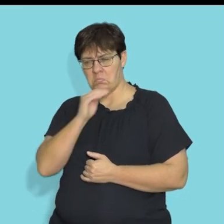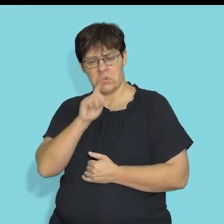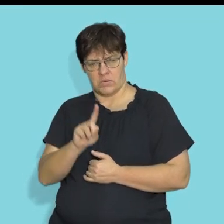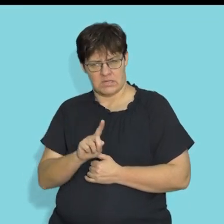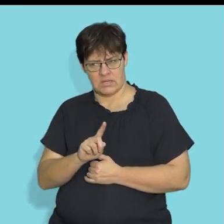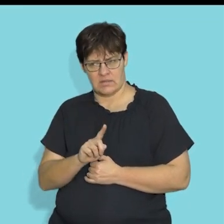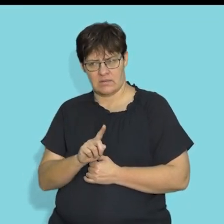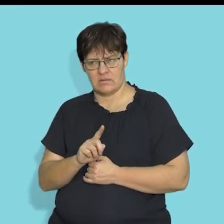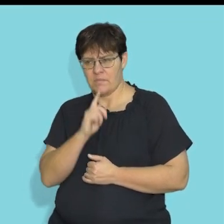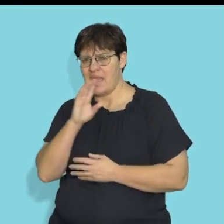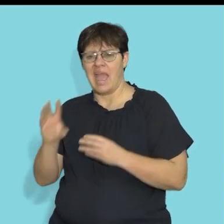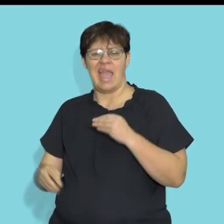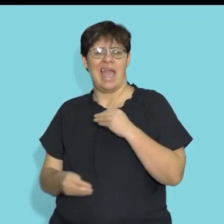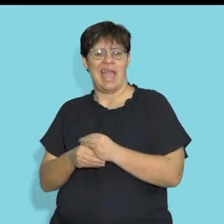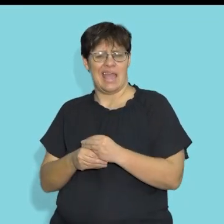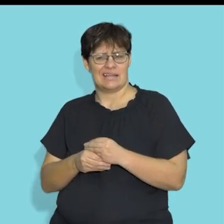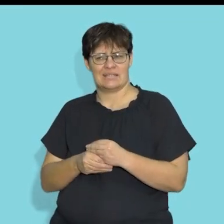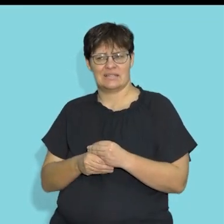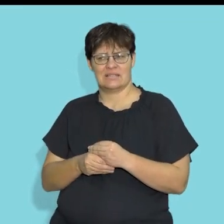means I must have added